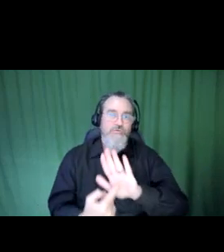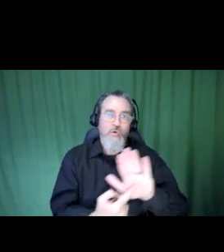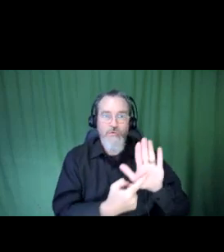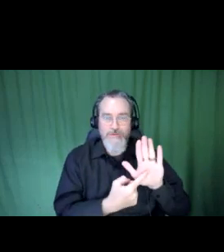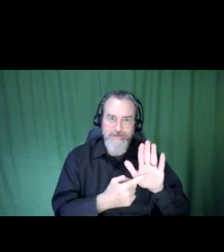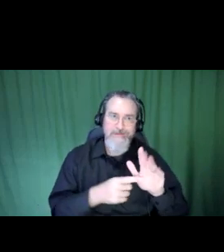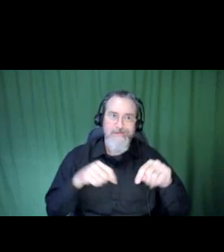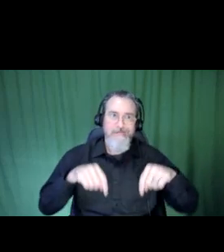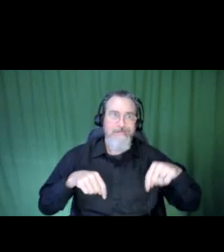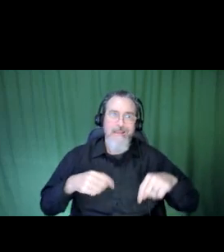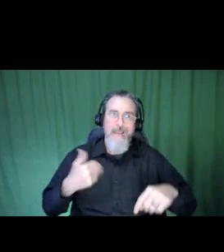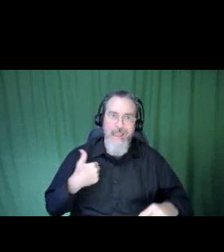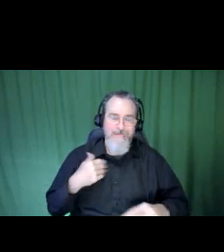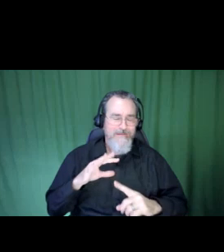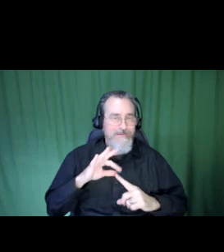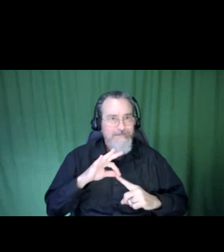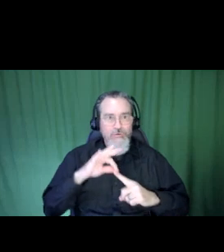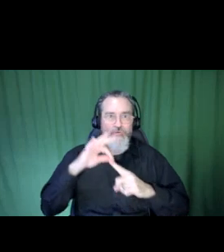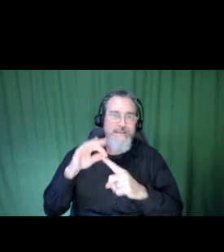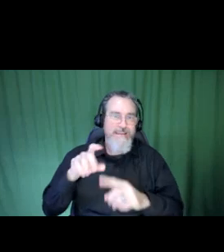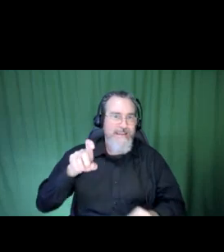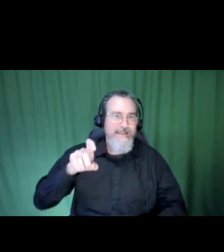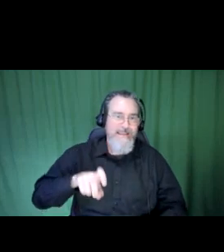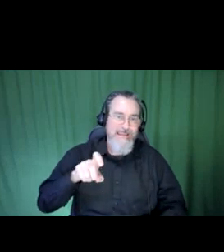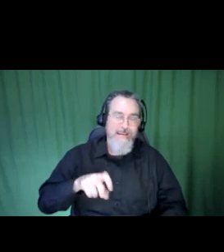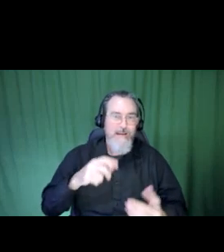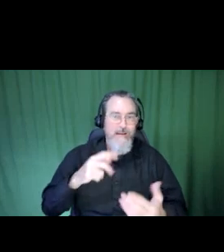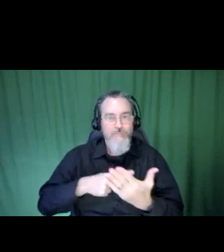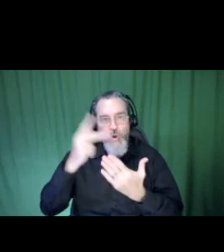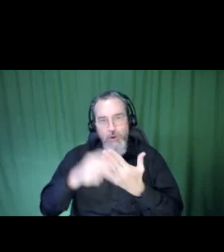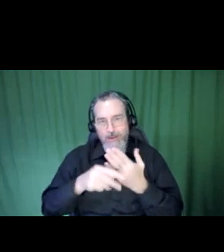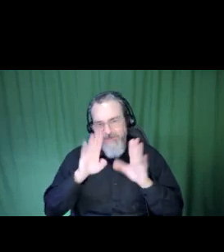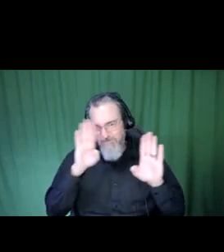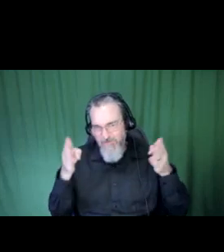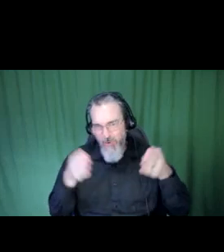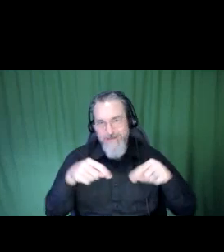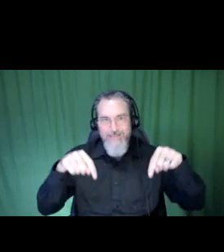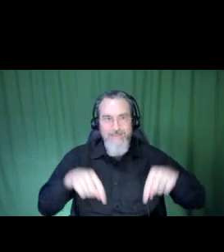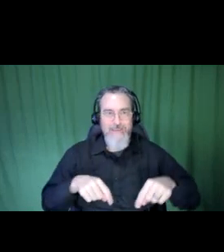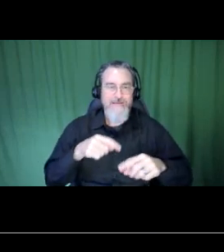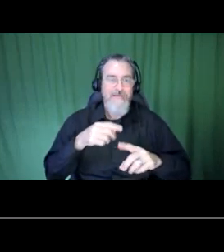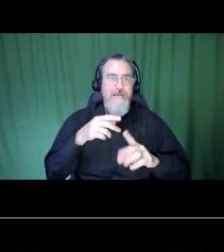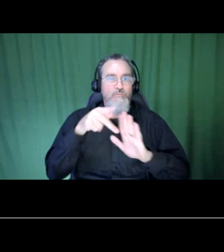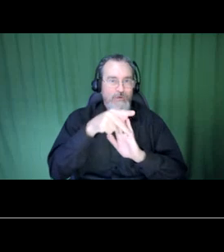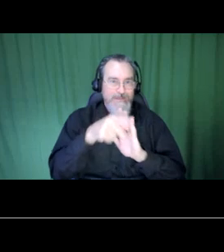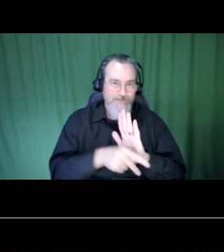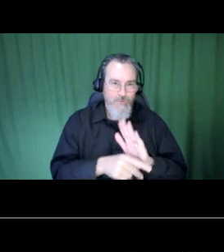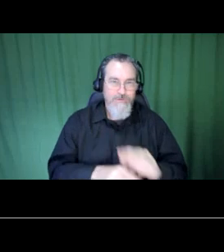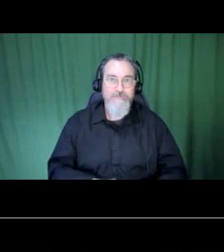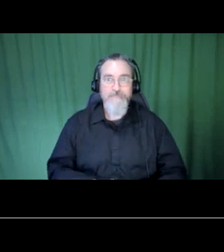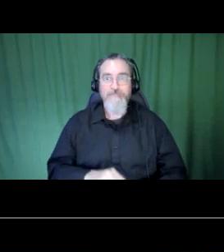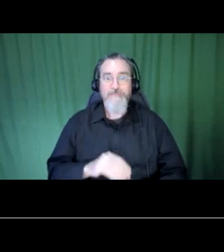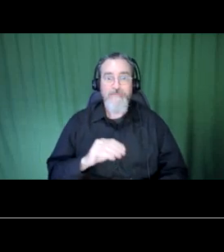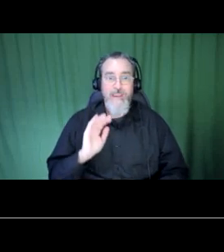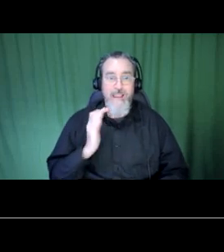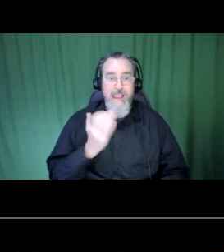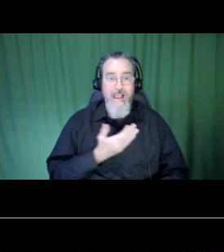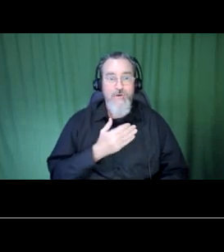Alaska has for curriculum and programs that are centered in these principles. Our team at the Bering Sea Campus is the tribal education